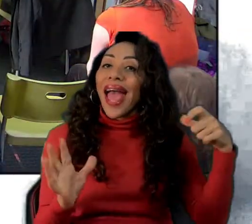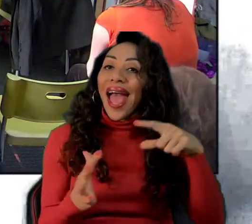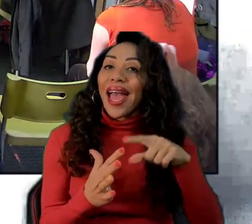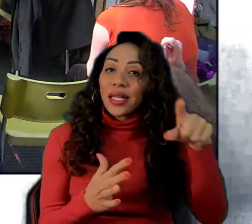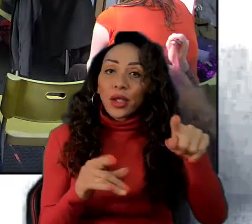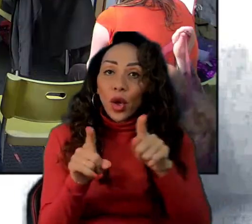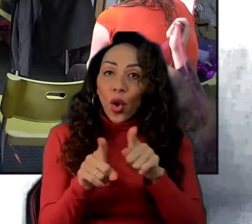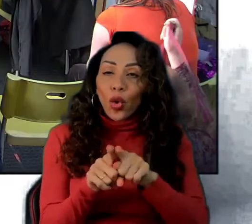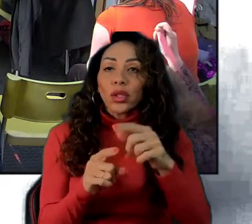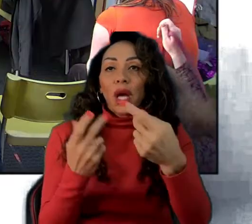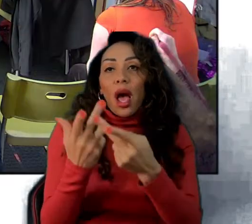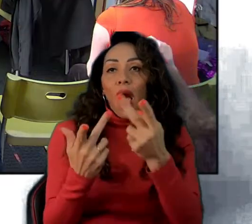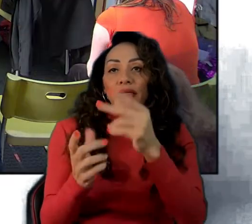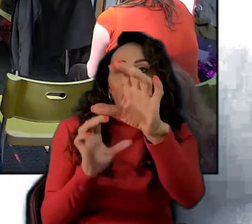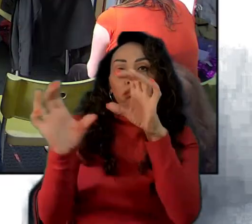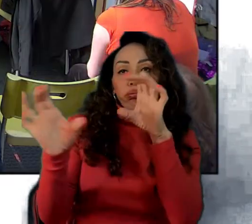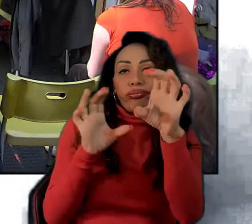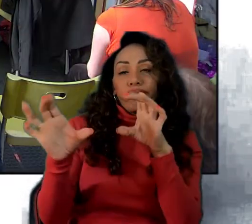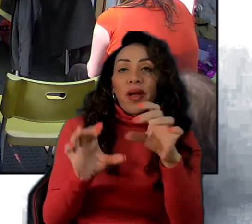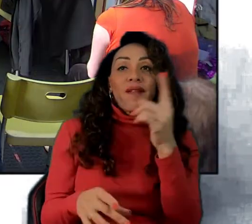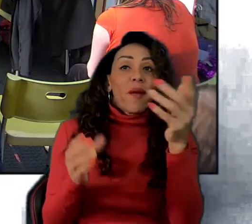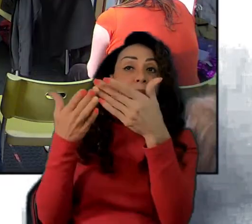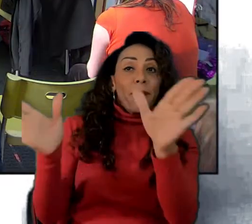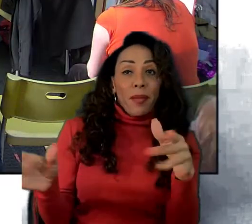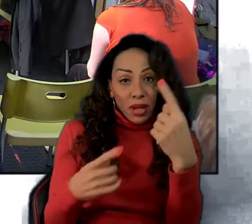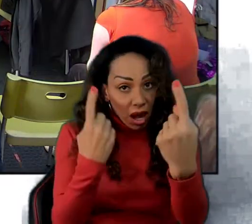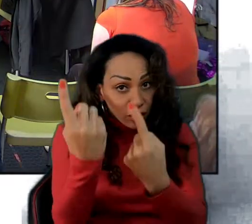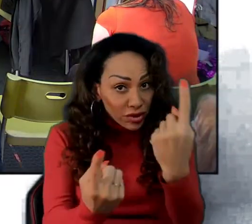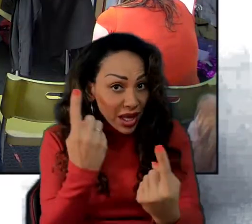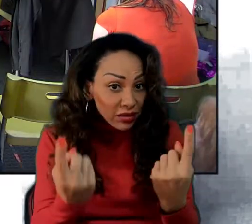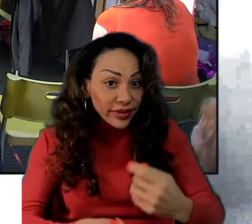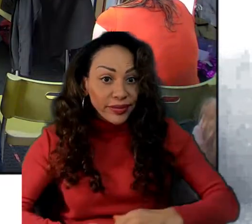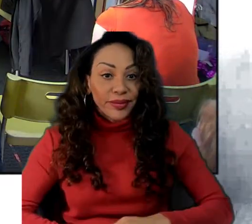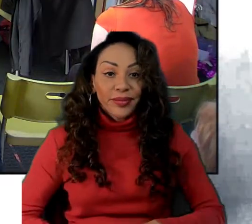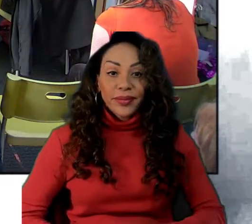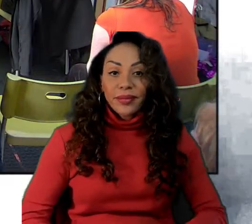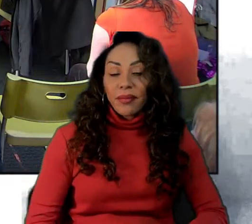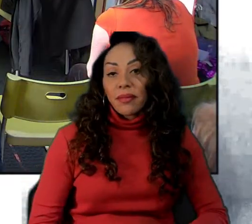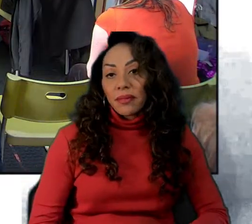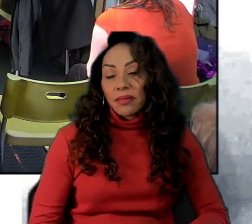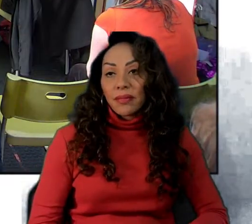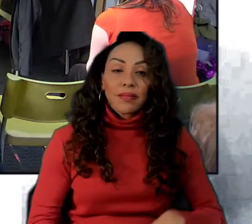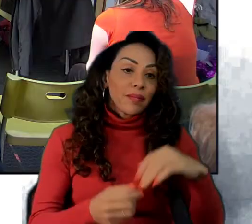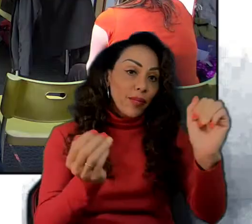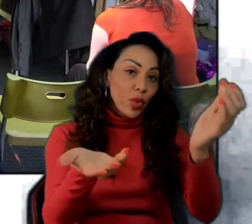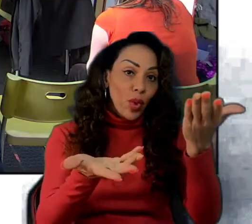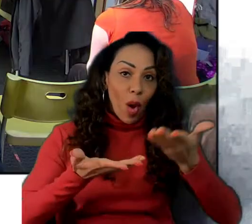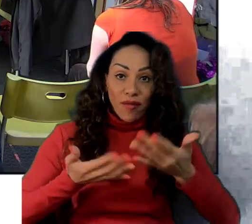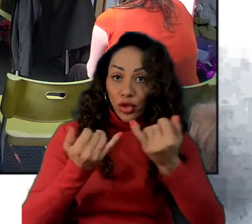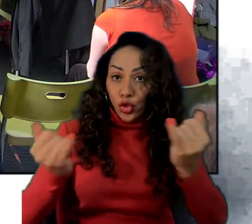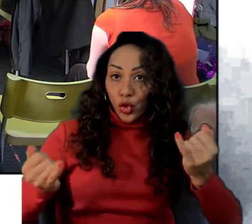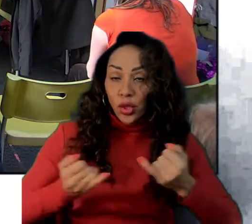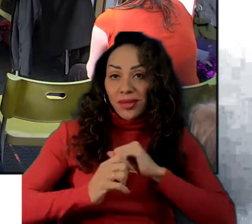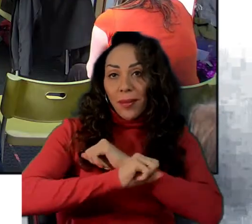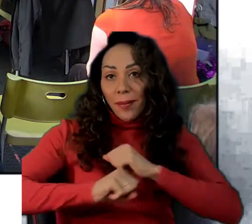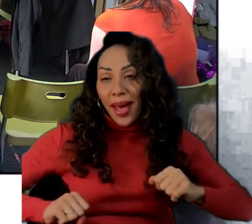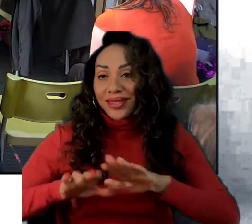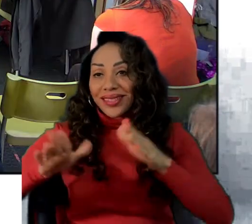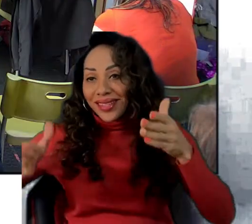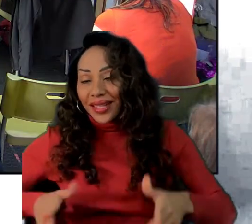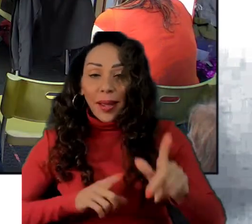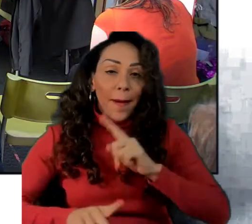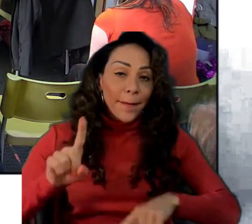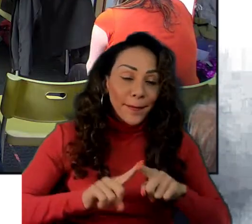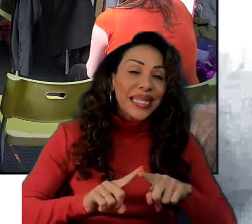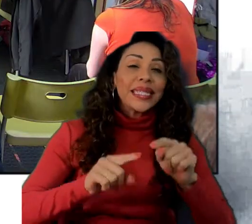generous donations from members of the public, just like yourselves. We offer studio space, including desks, meeting rooms, events,